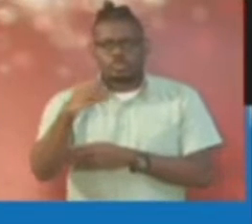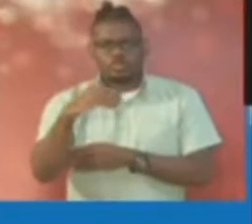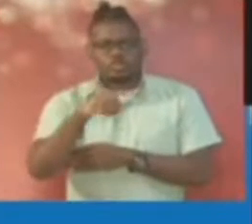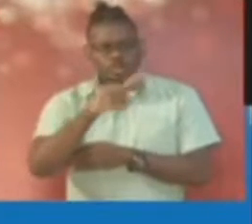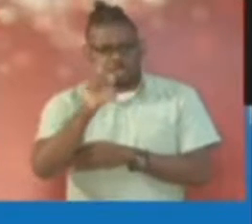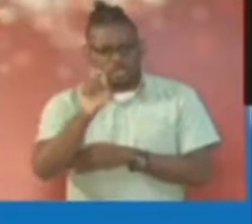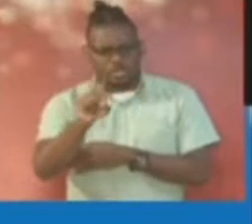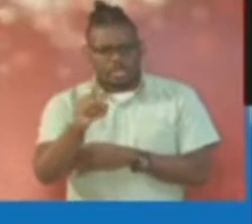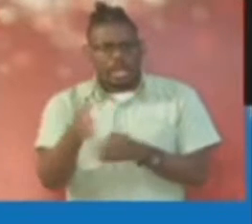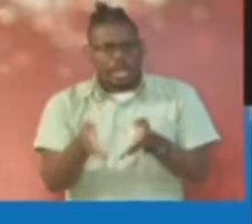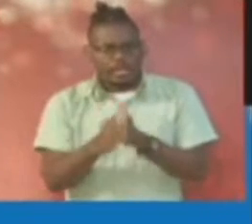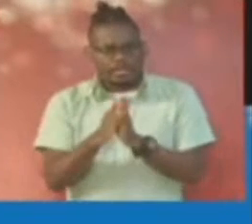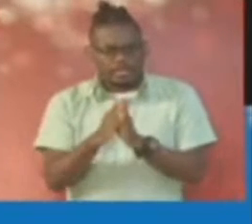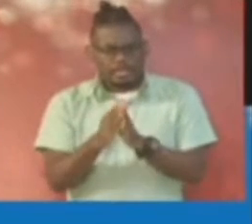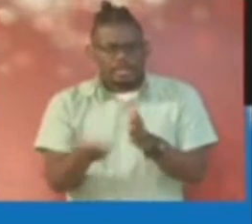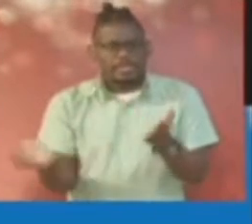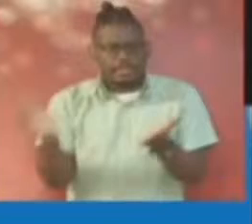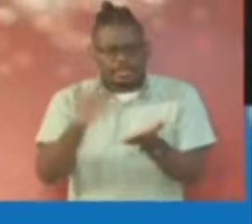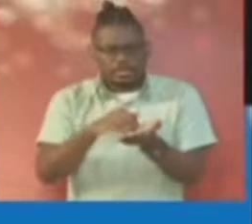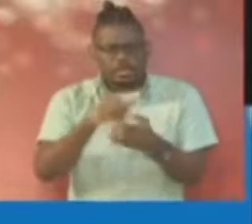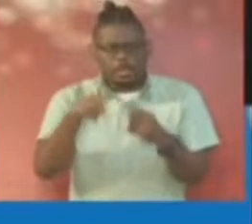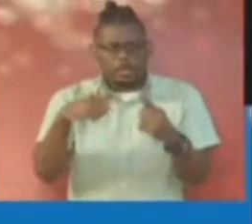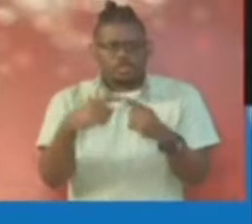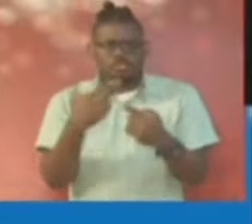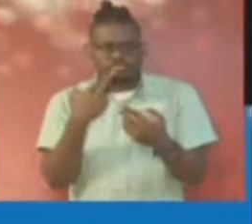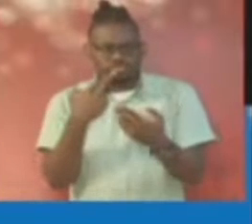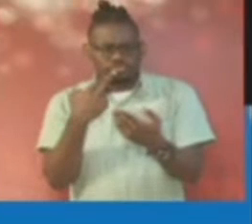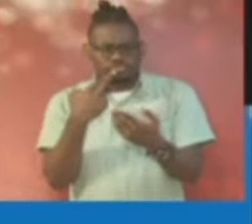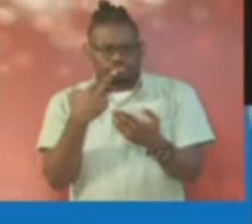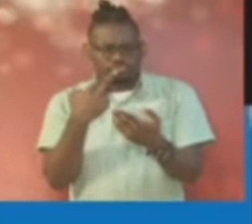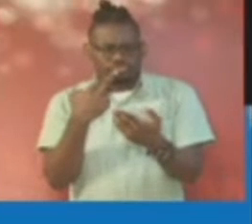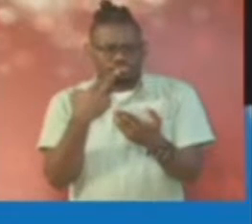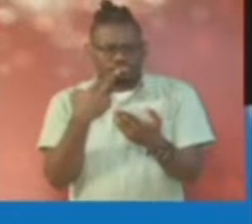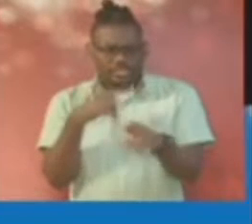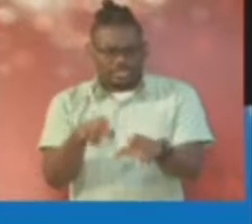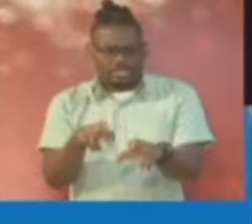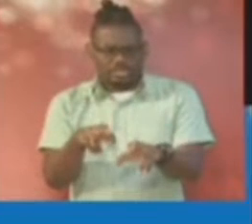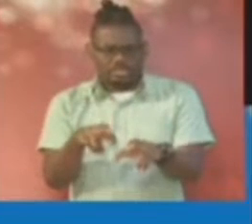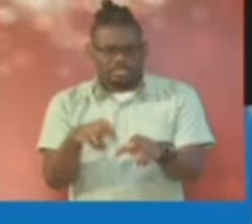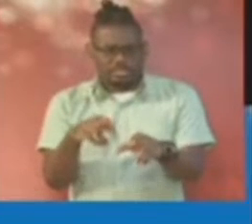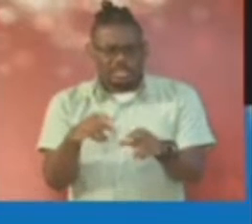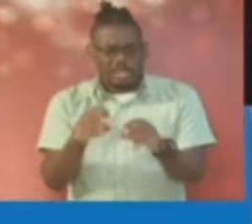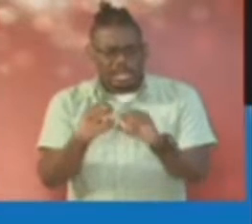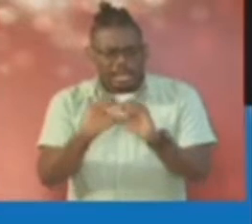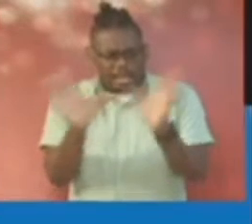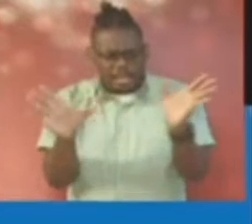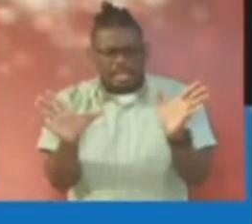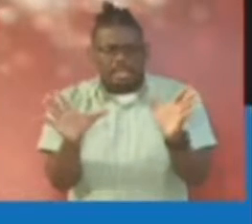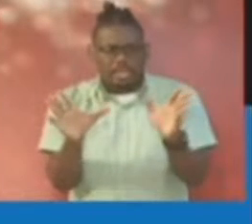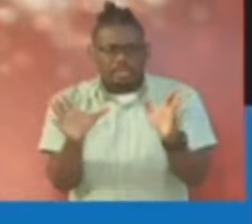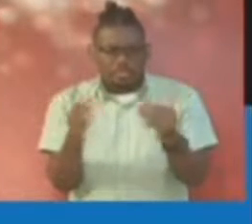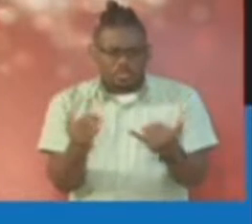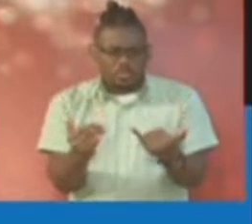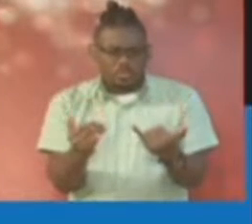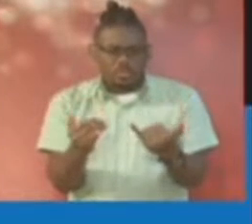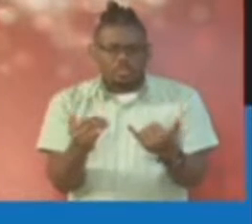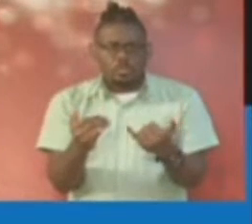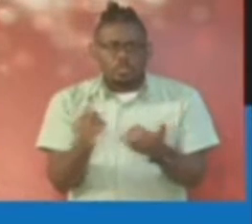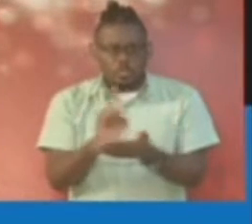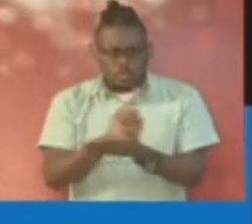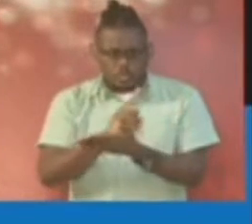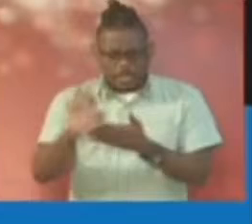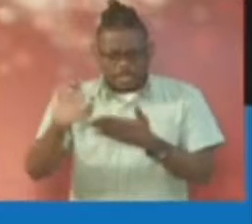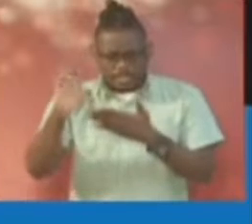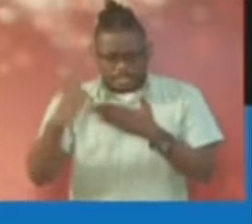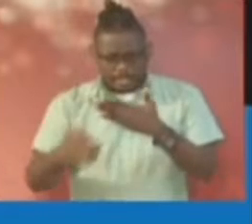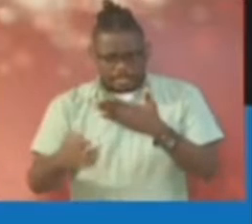about the reporting numbers. So is it, just to clarify, is it that you think that on the weekends the numbers are lower, so therefore maybe